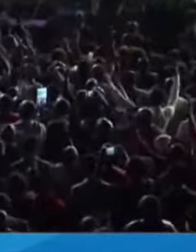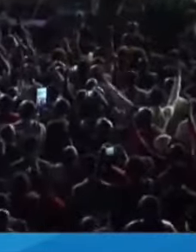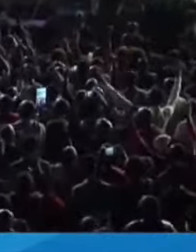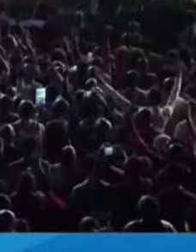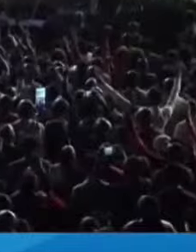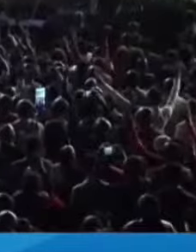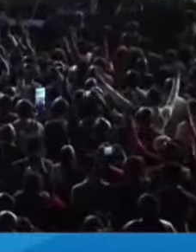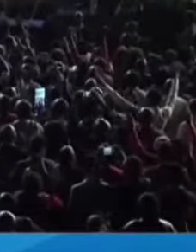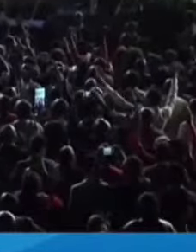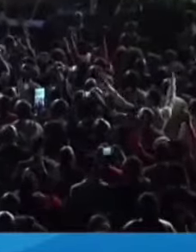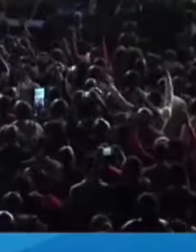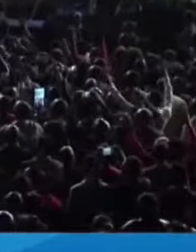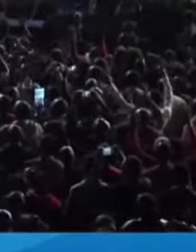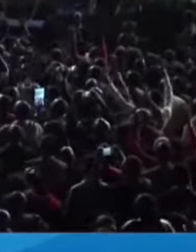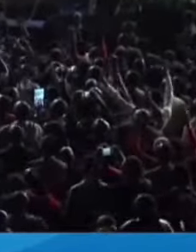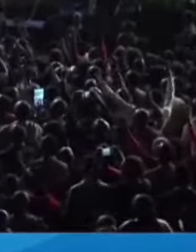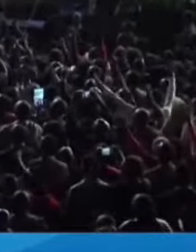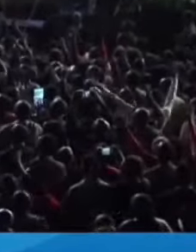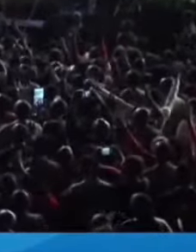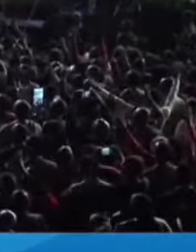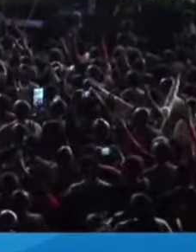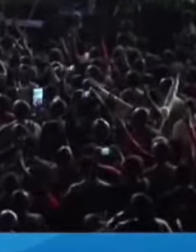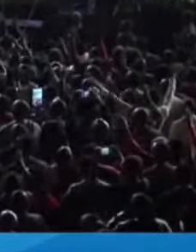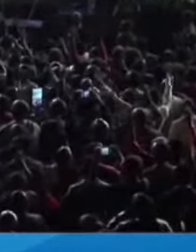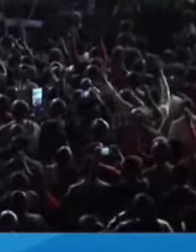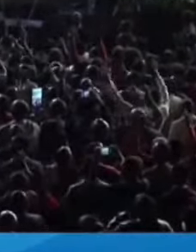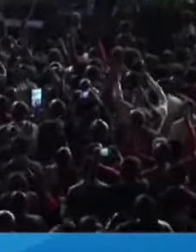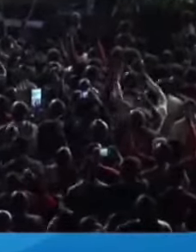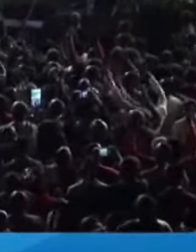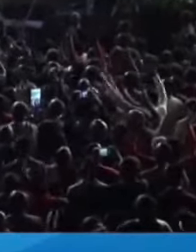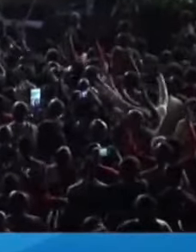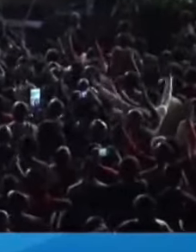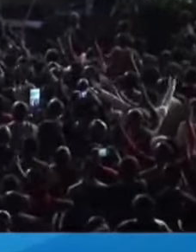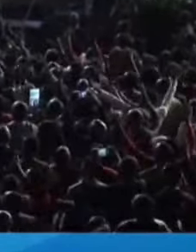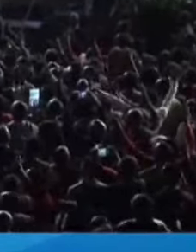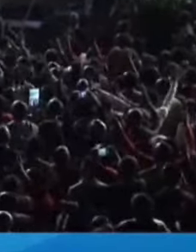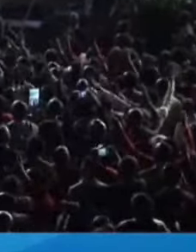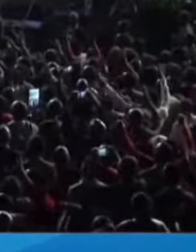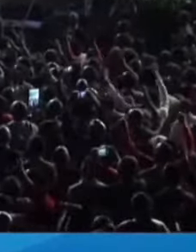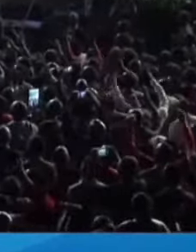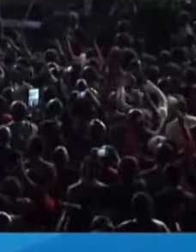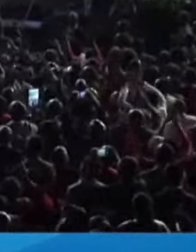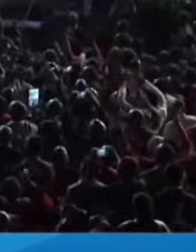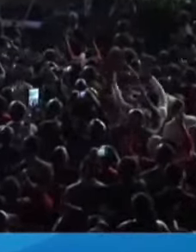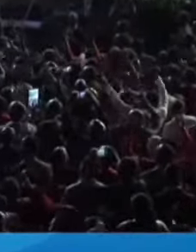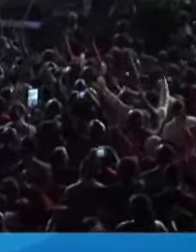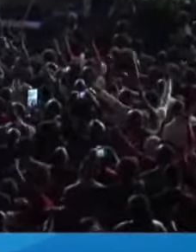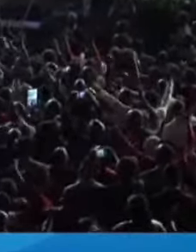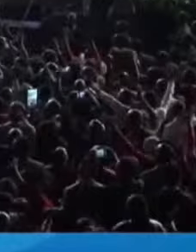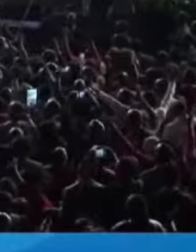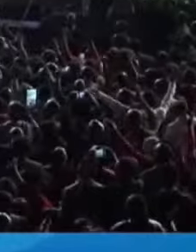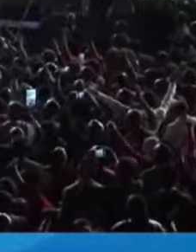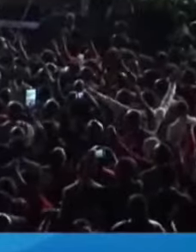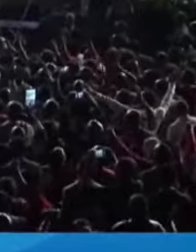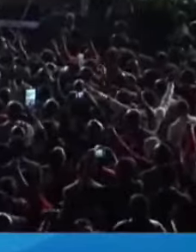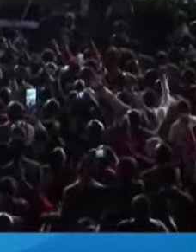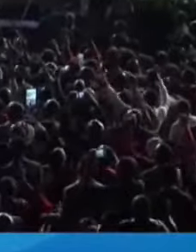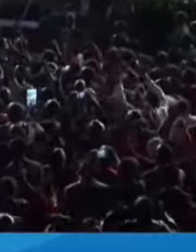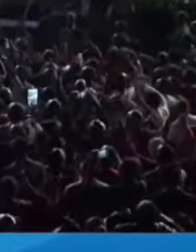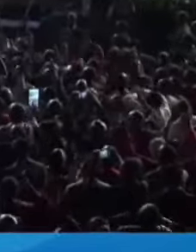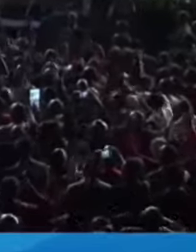3 4 5 six